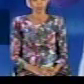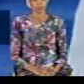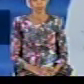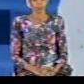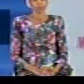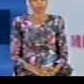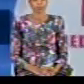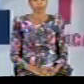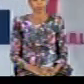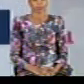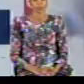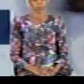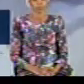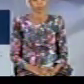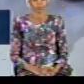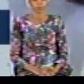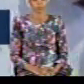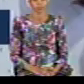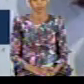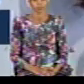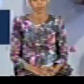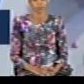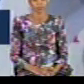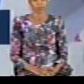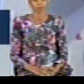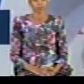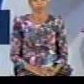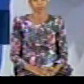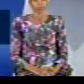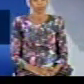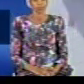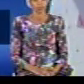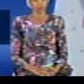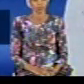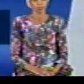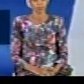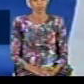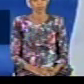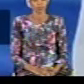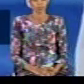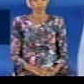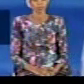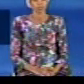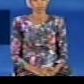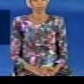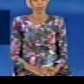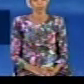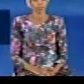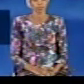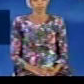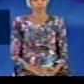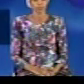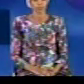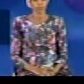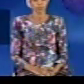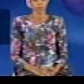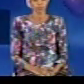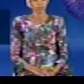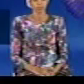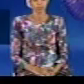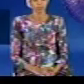So you tell us your name. What's your name? Mrs. Olubuyede